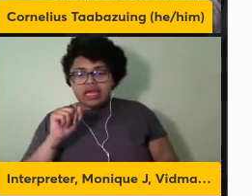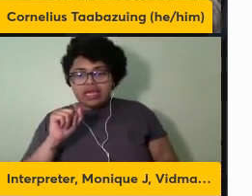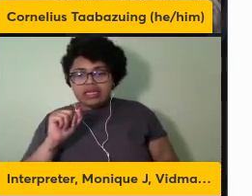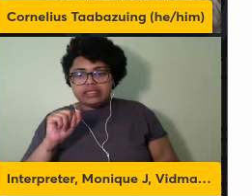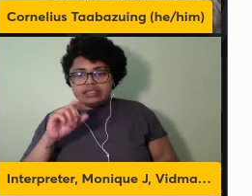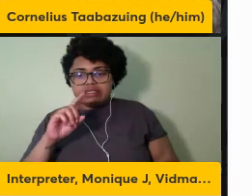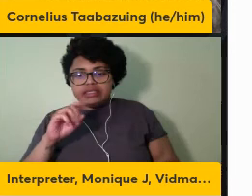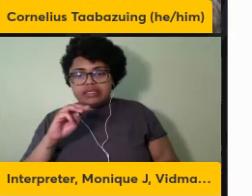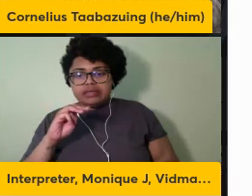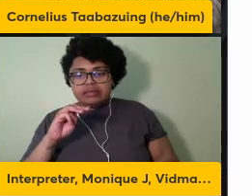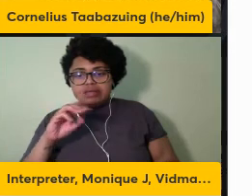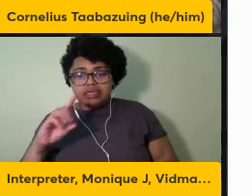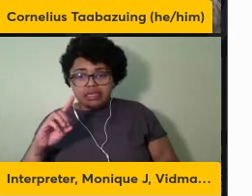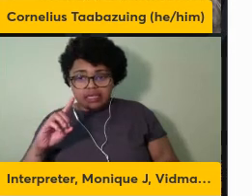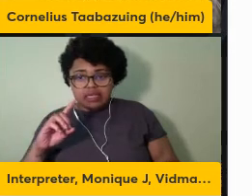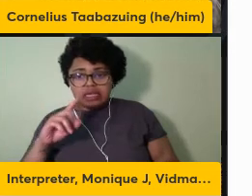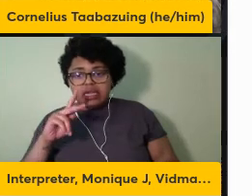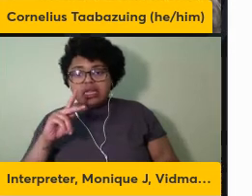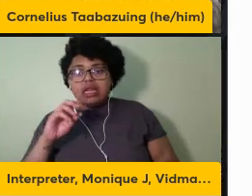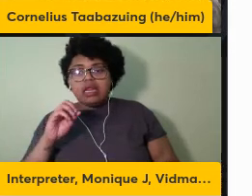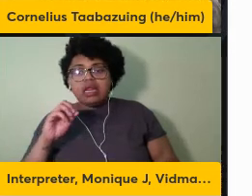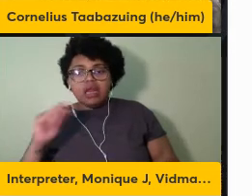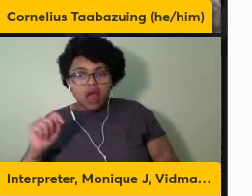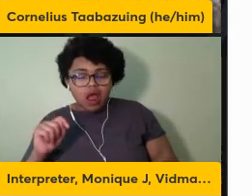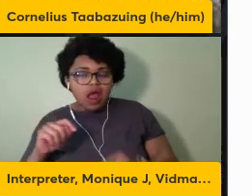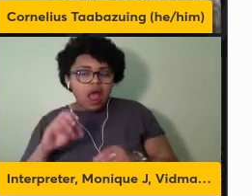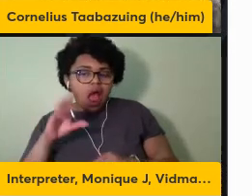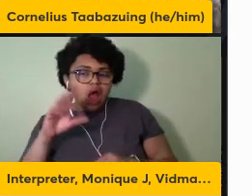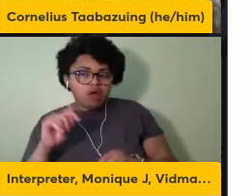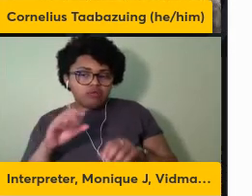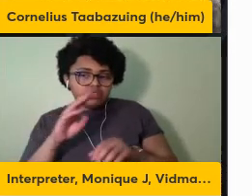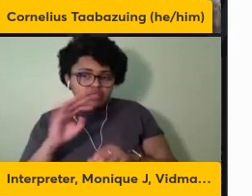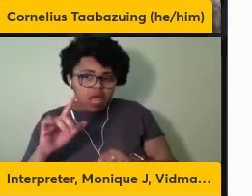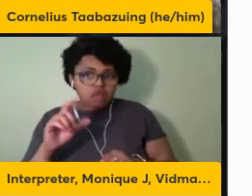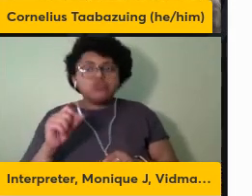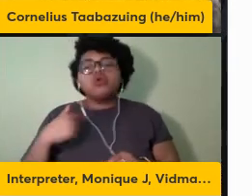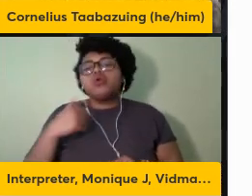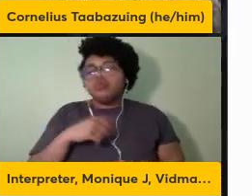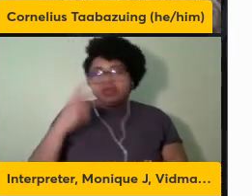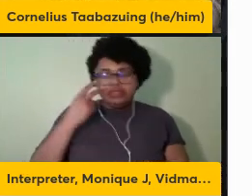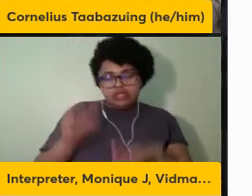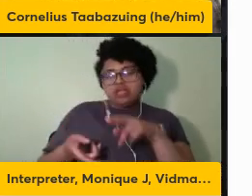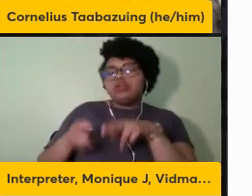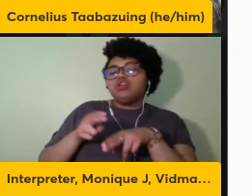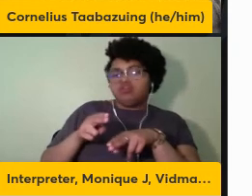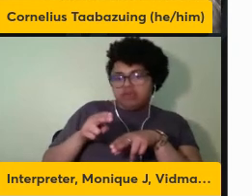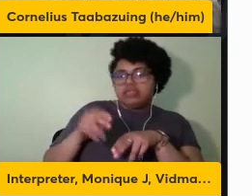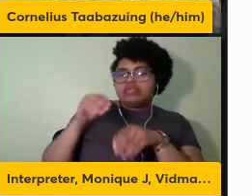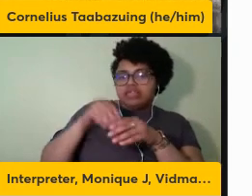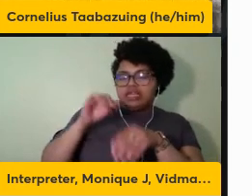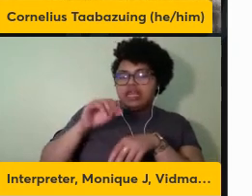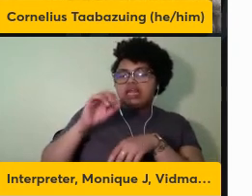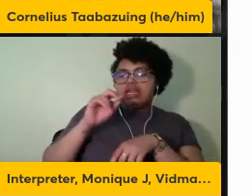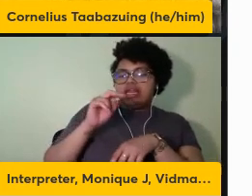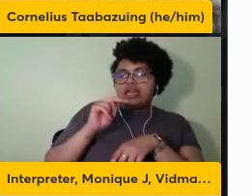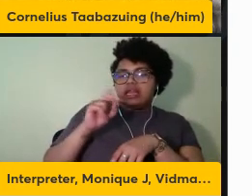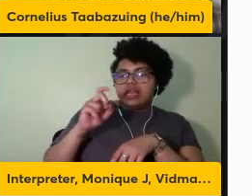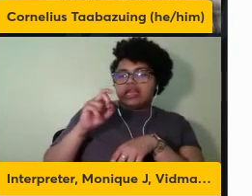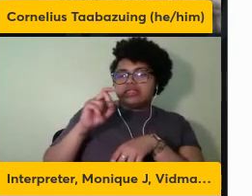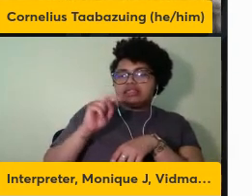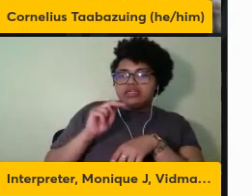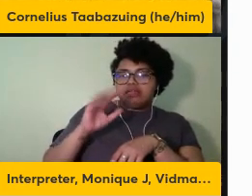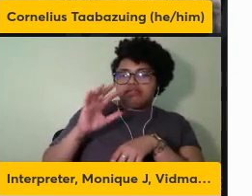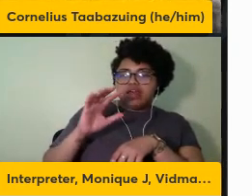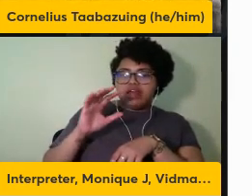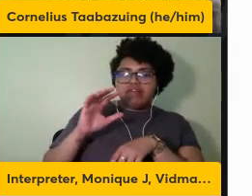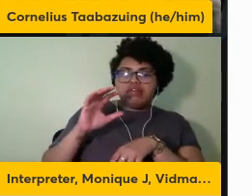which biochemically are supposed to be undergoing apoptosis, we do in fact see an increase in that annexin 5 signal. And to cut a